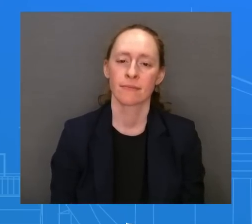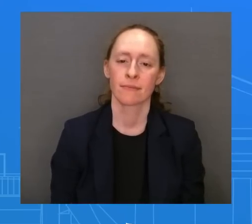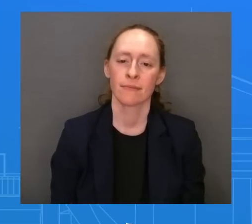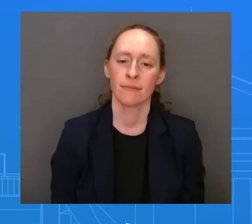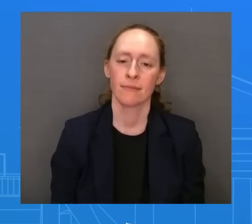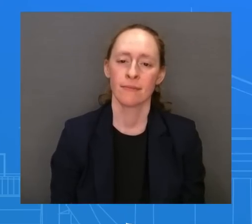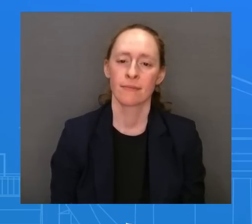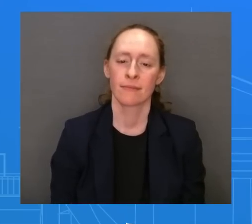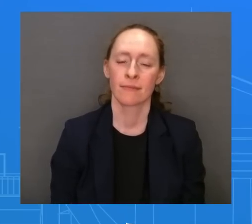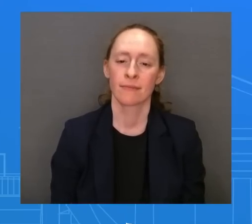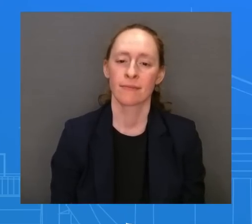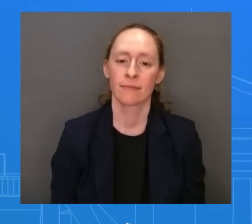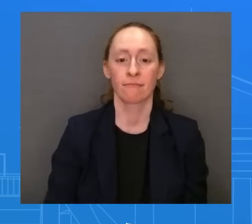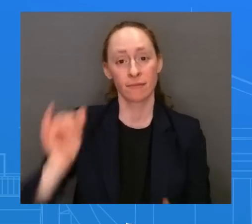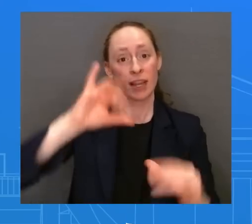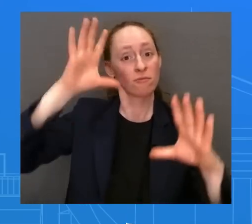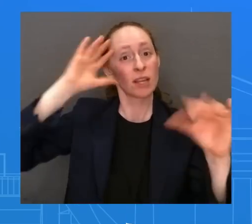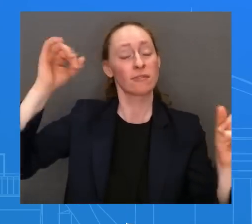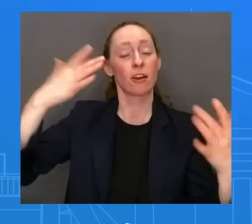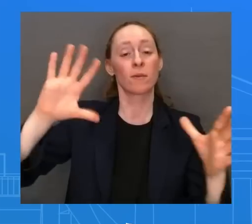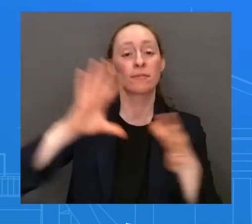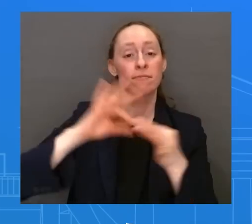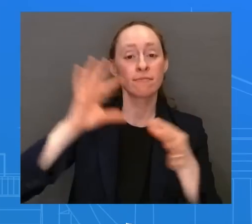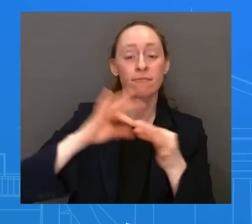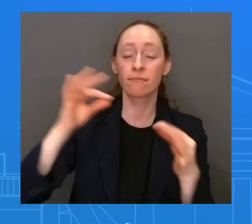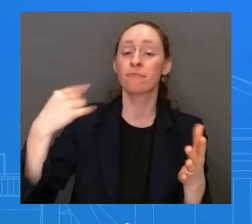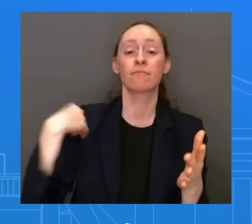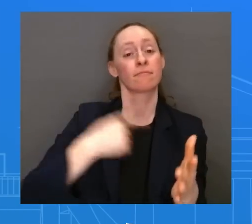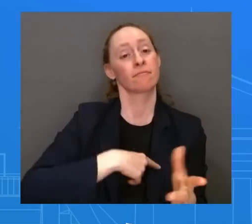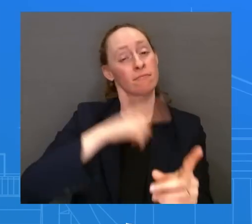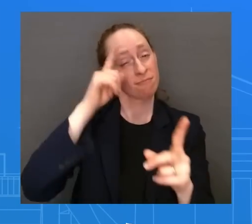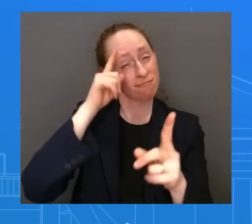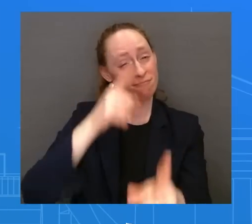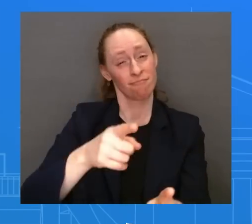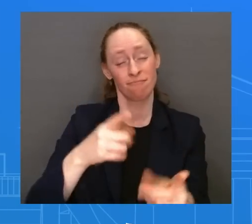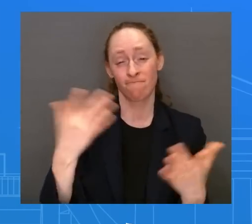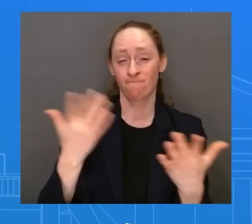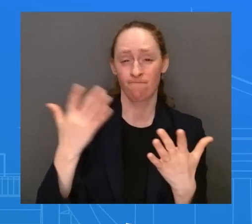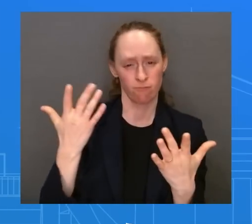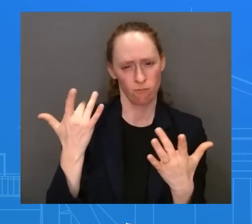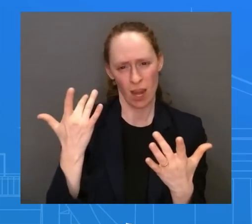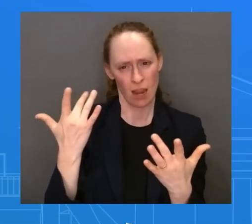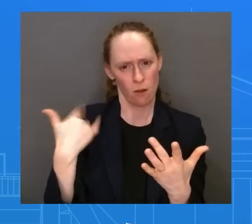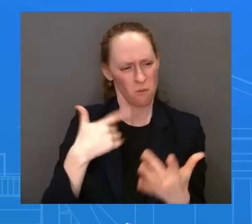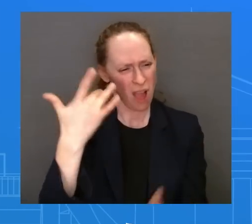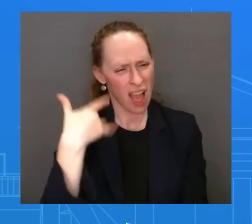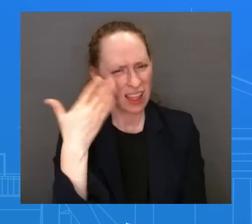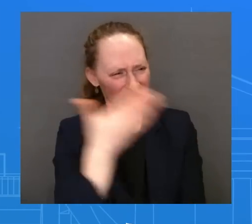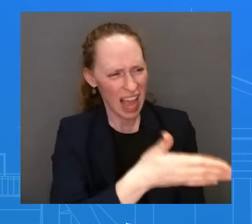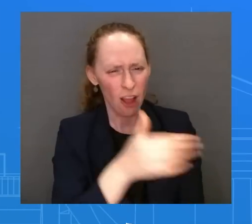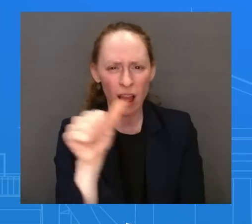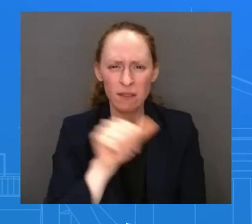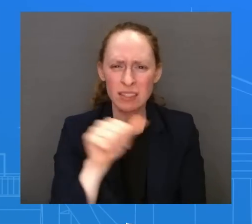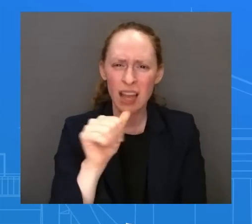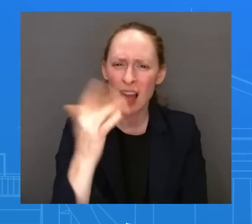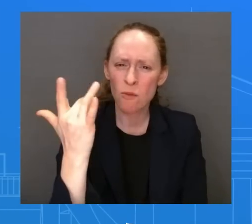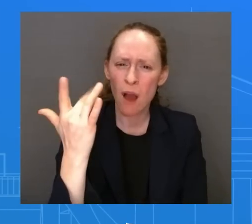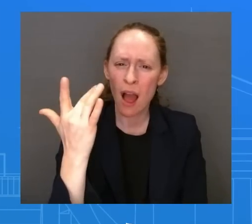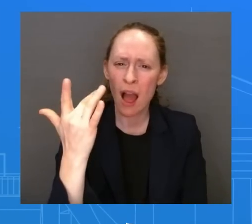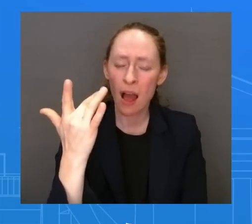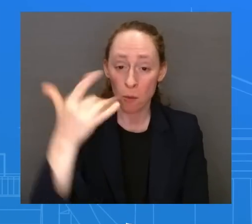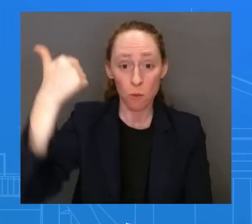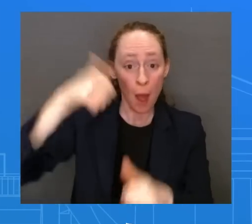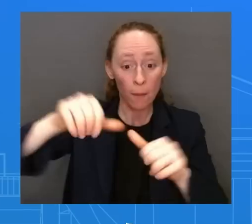they were ordered in under President Bush to avenge the 9 11 attacks and to go specifically after Osama Bin Laden and